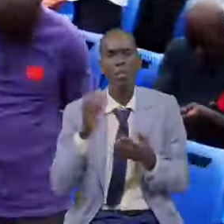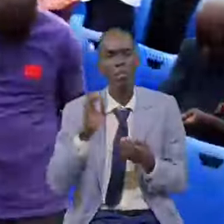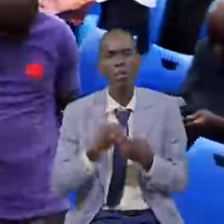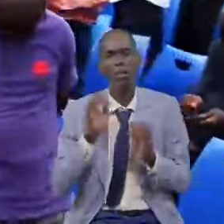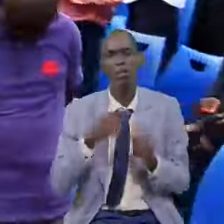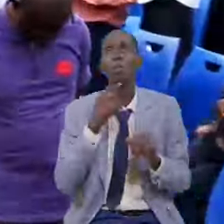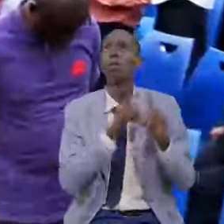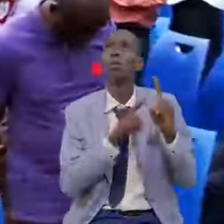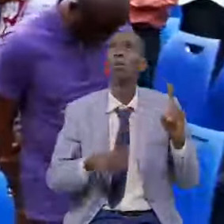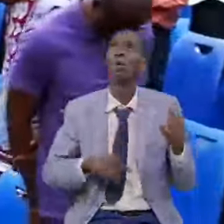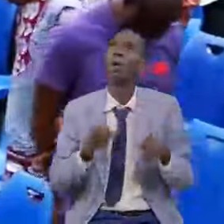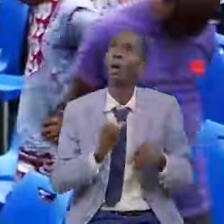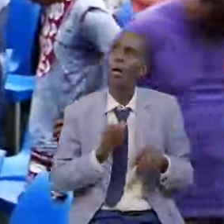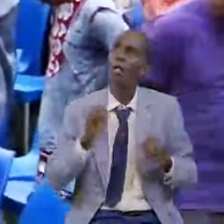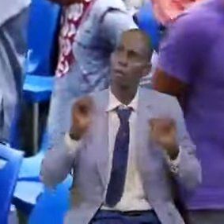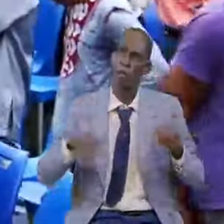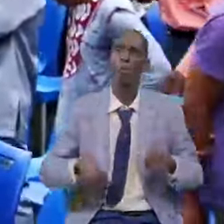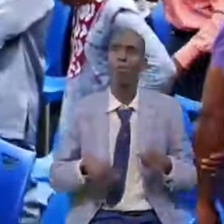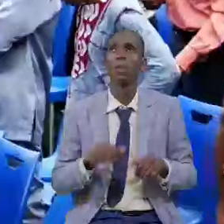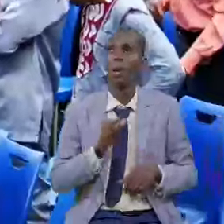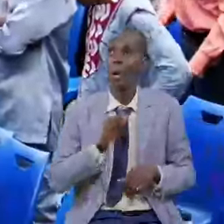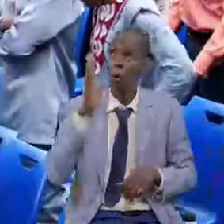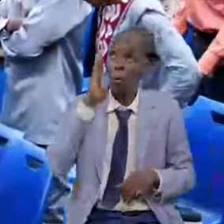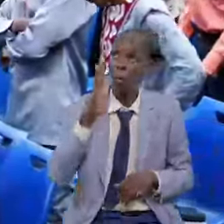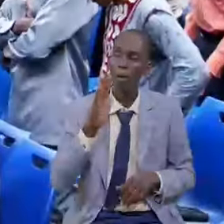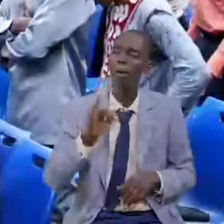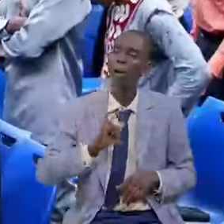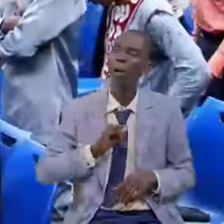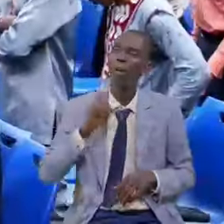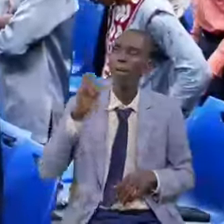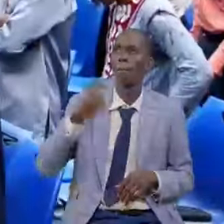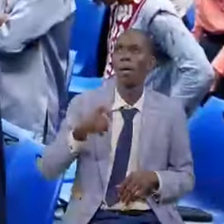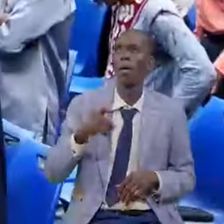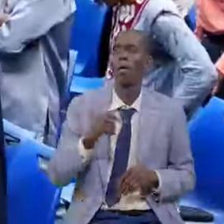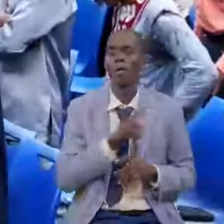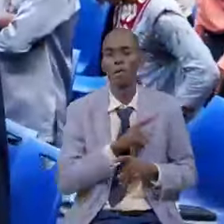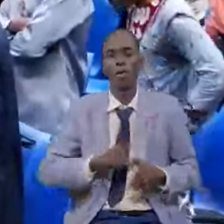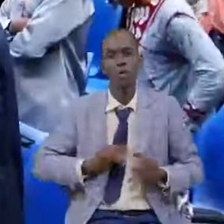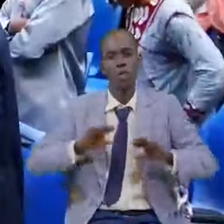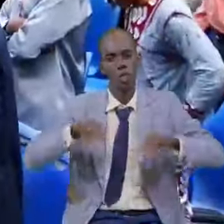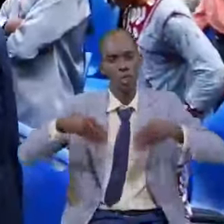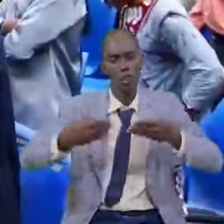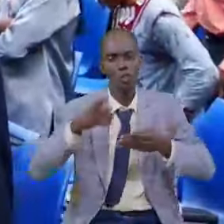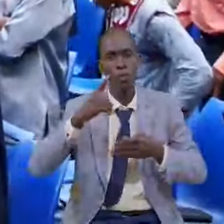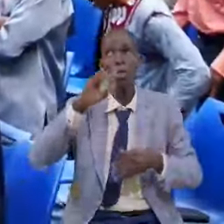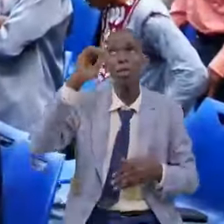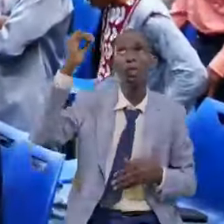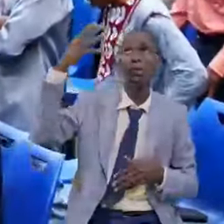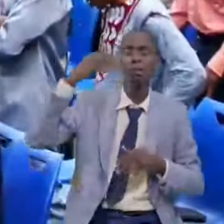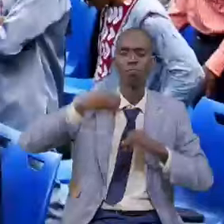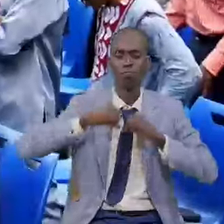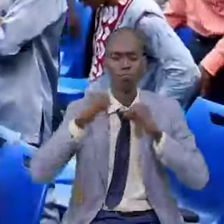will, I must. And the Lord put grace, strength, and power in that